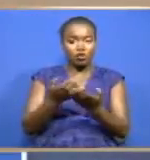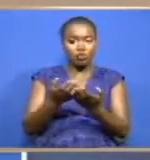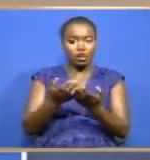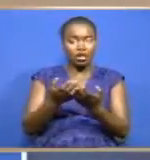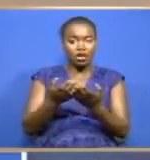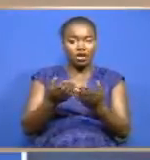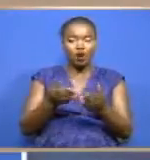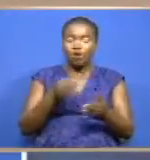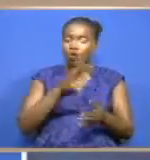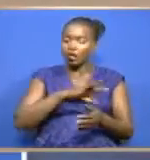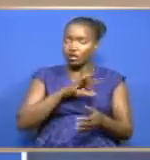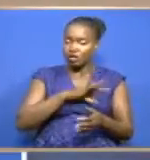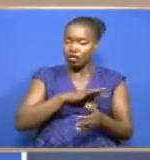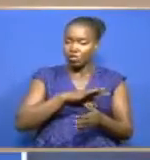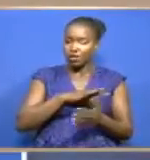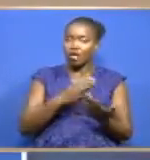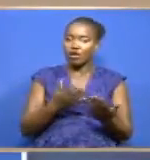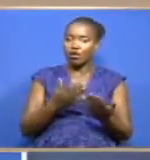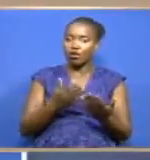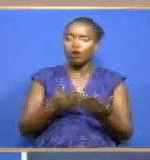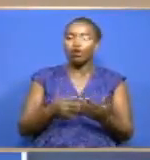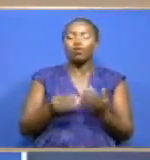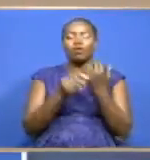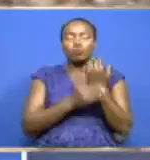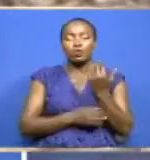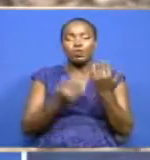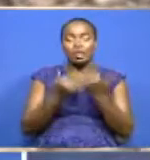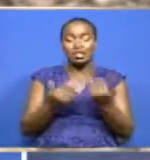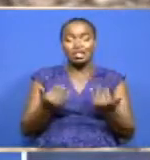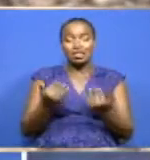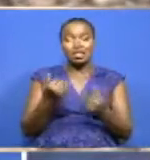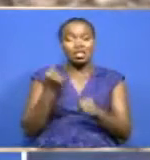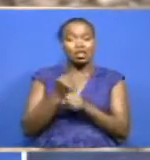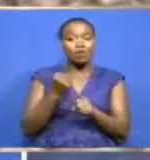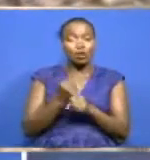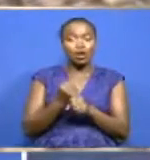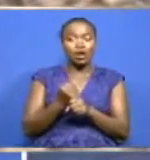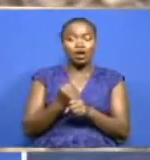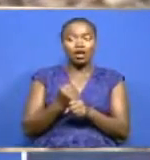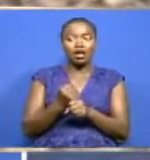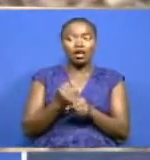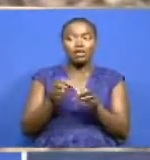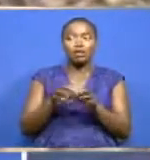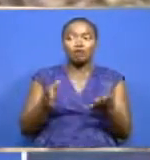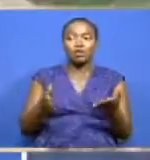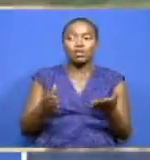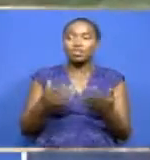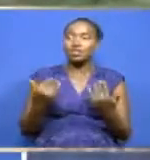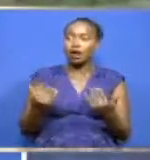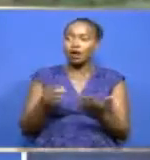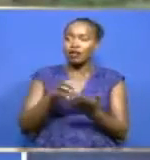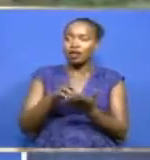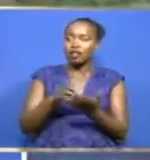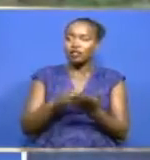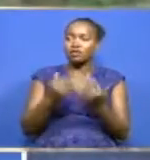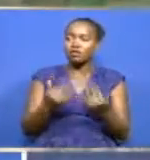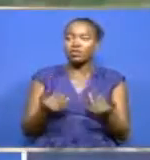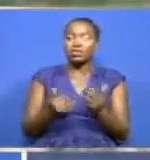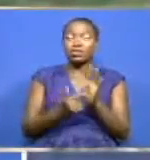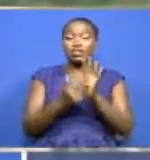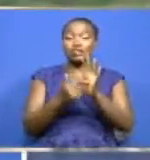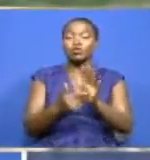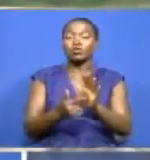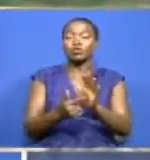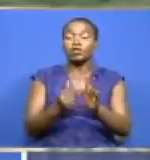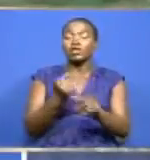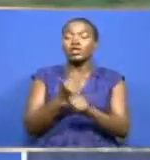even more disparate children into the illegal labour market. Kenya has reported a spike in the number of cases of children exposed to